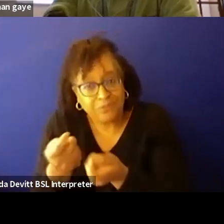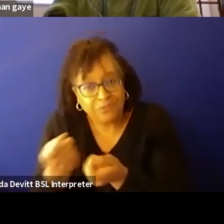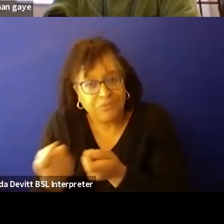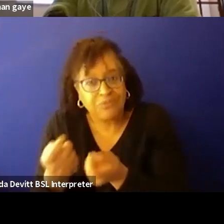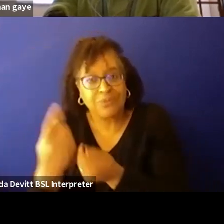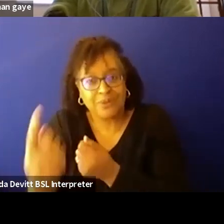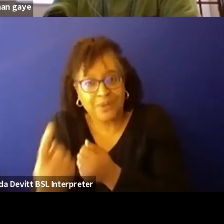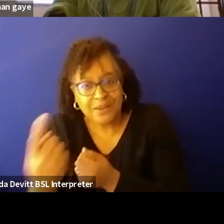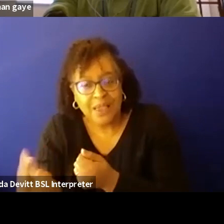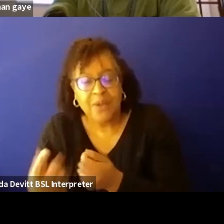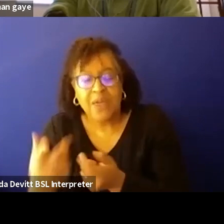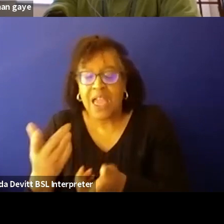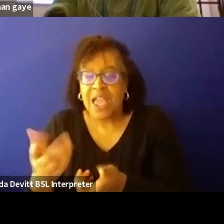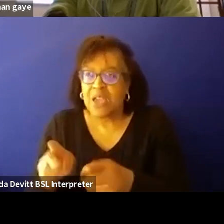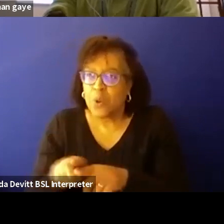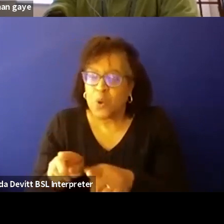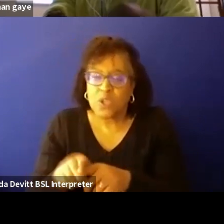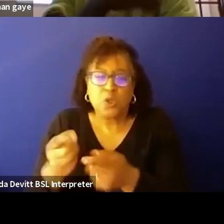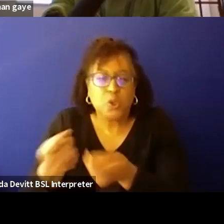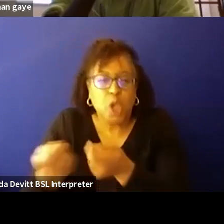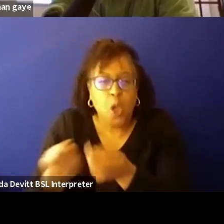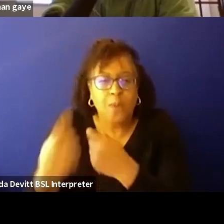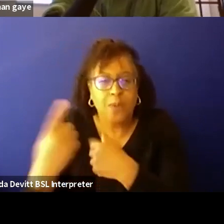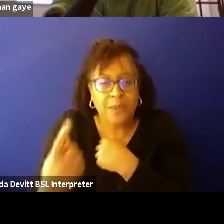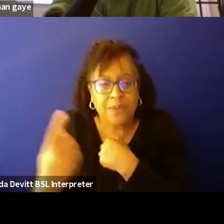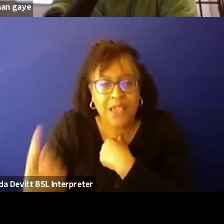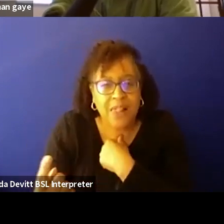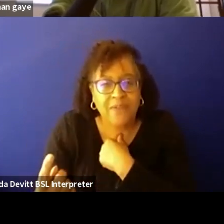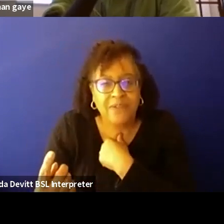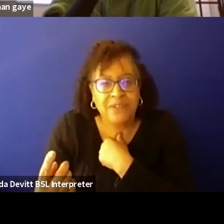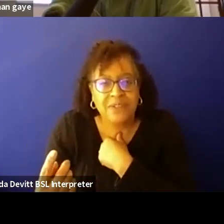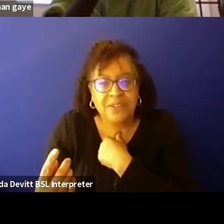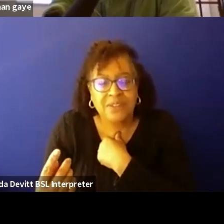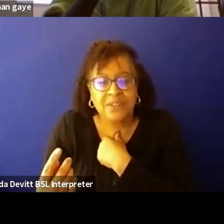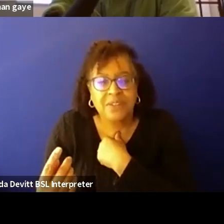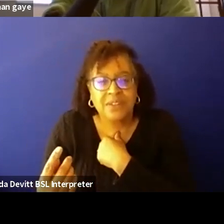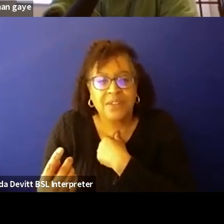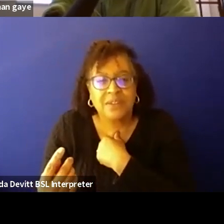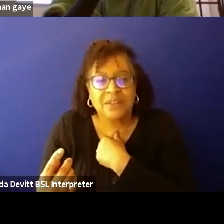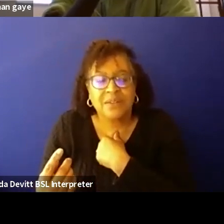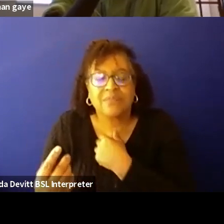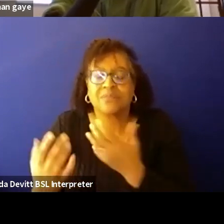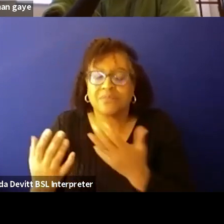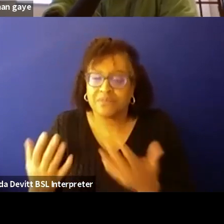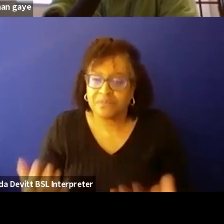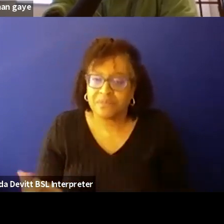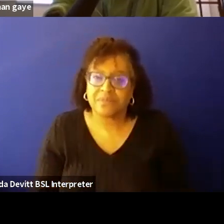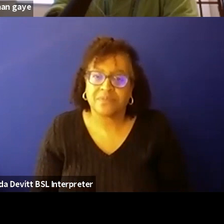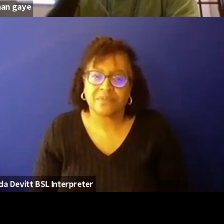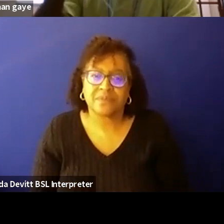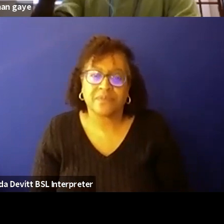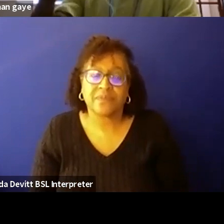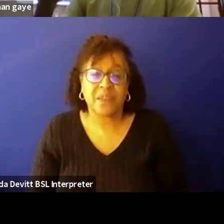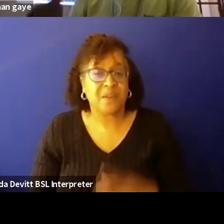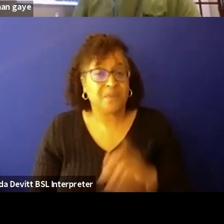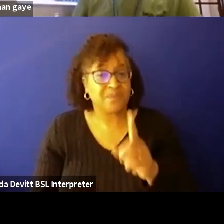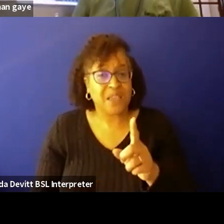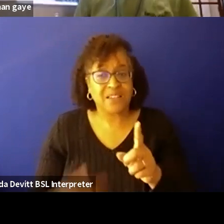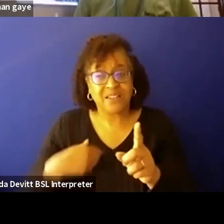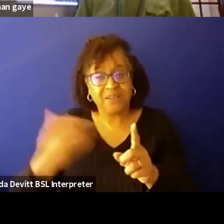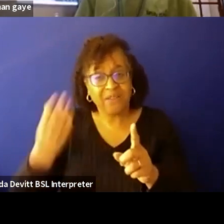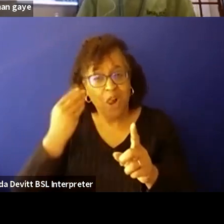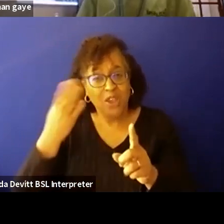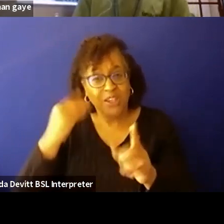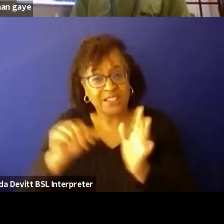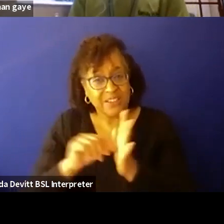sometimes self-soothe themselves to find a way forward. Even they have learning difficulties, you need to